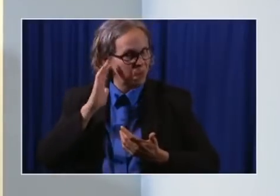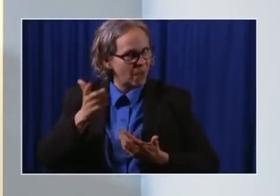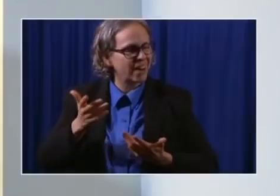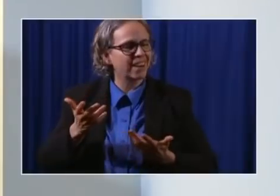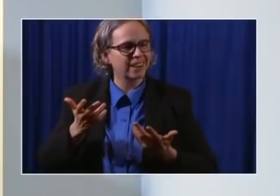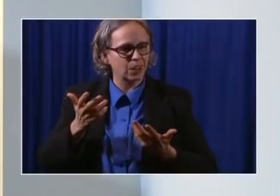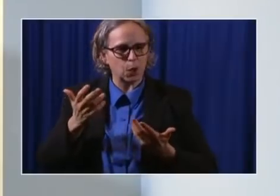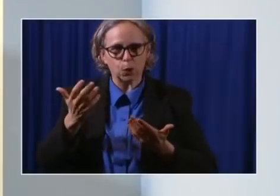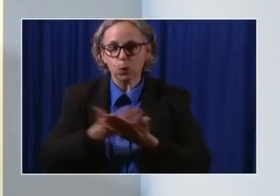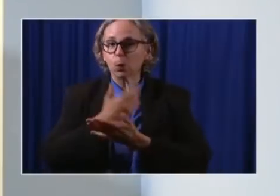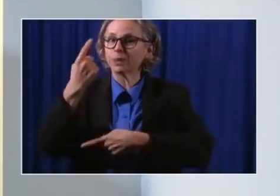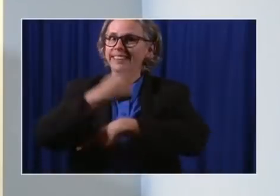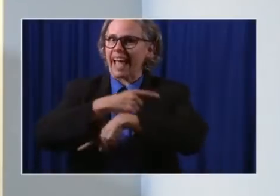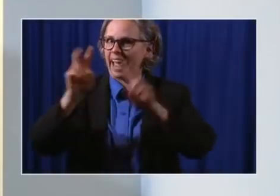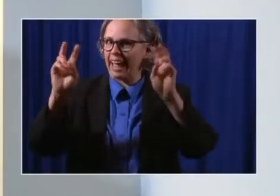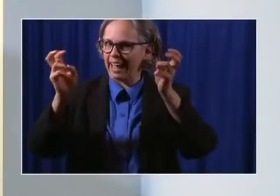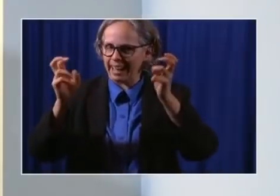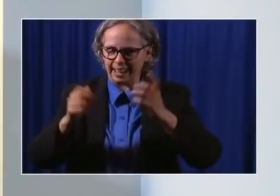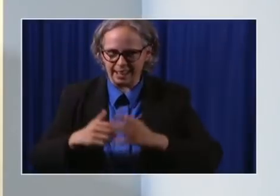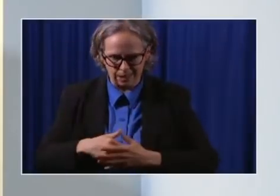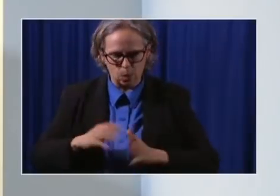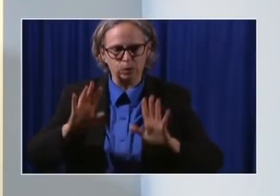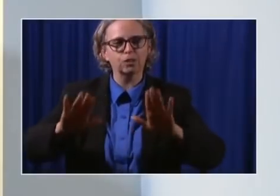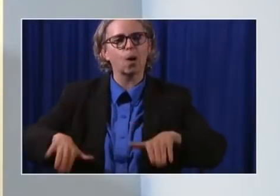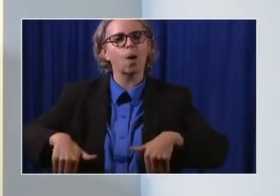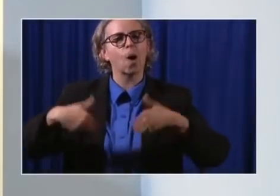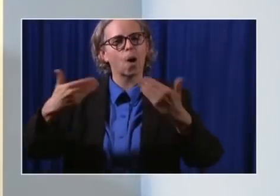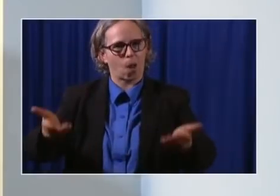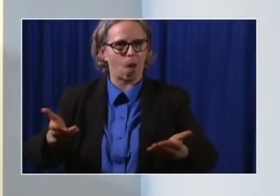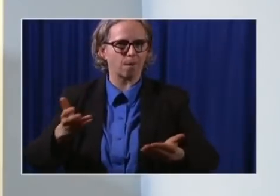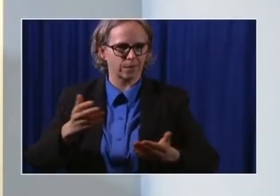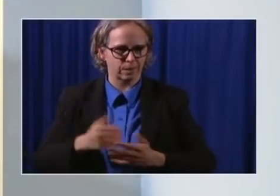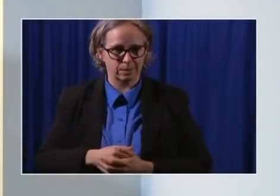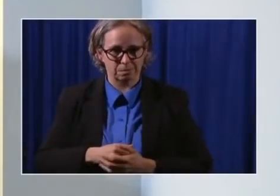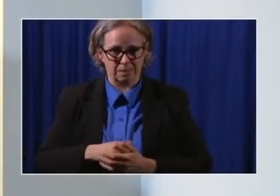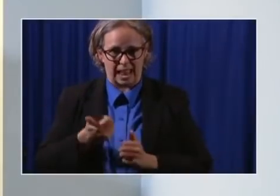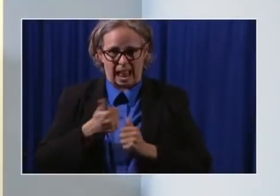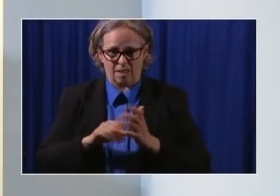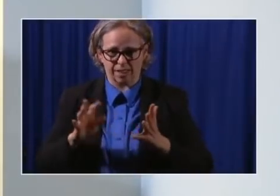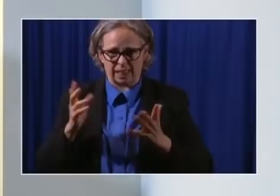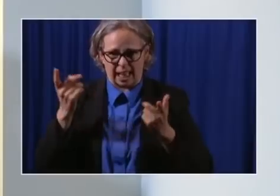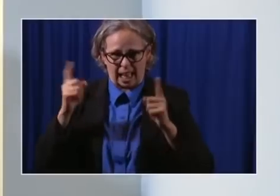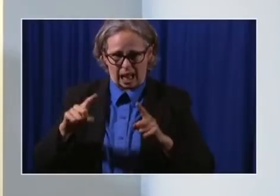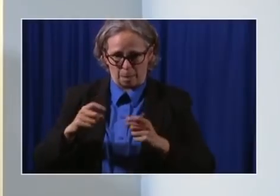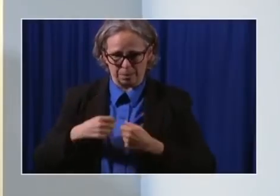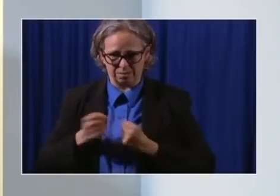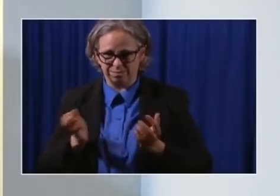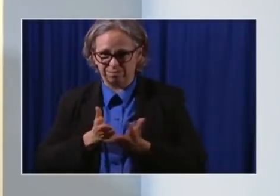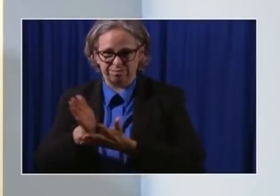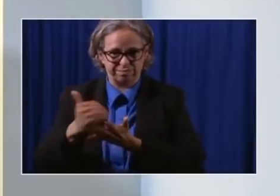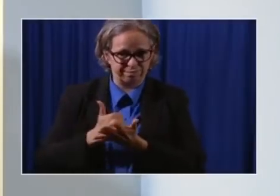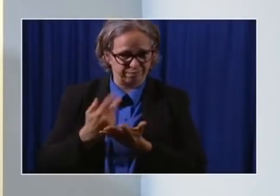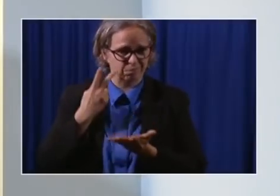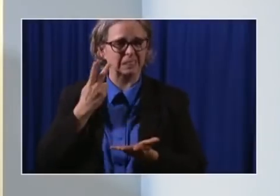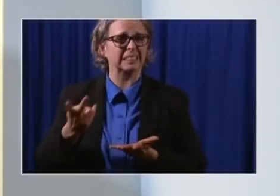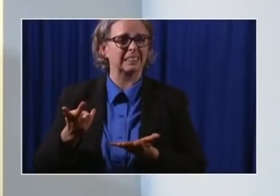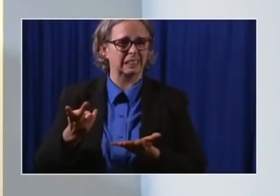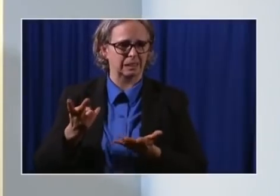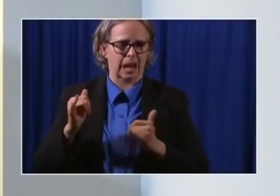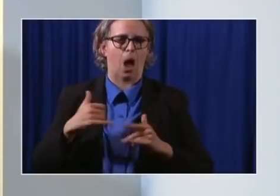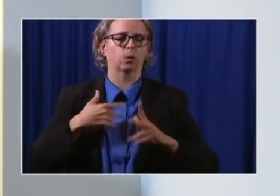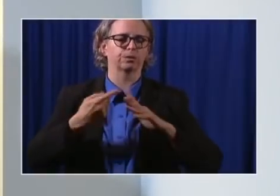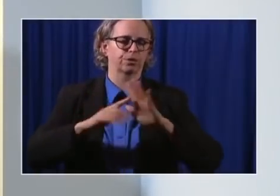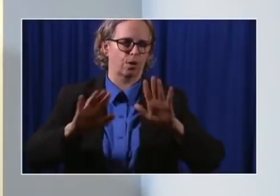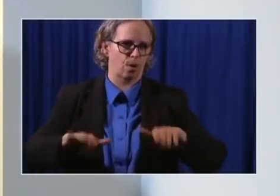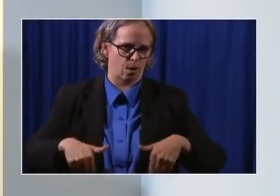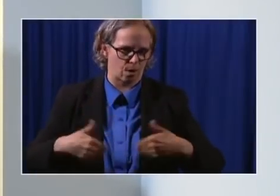day, so to speak, with all of this being out in the open. And well, some of the legislators will be the same. I